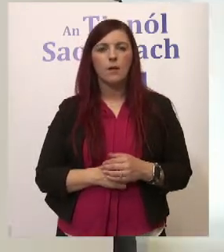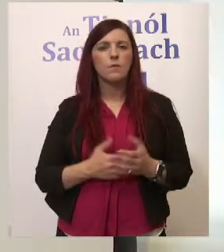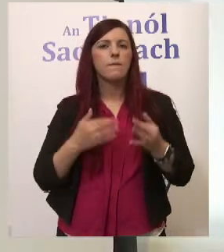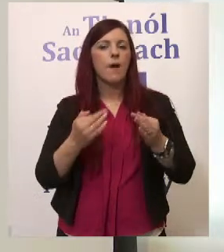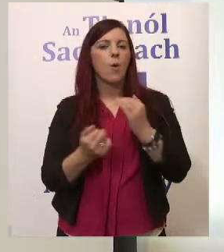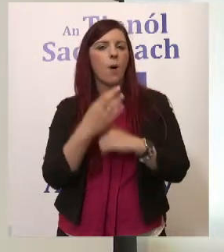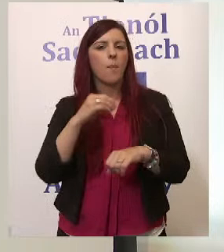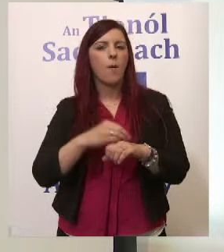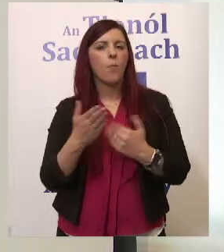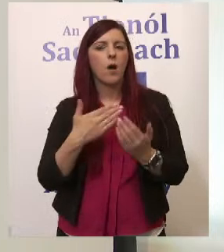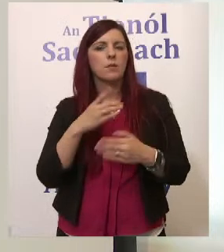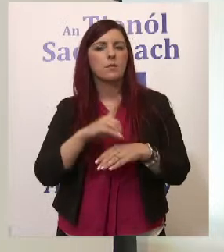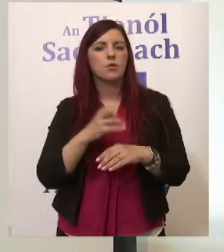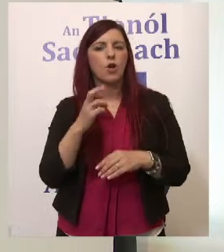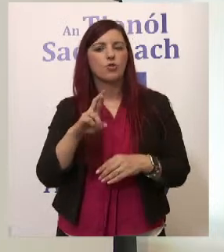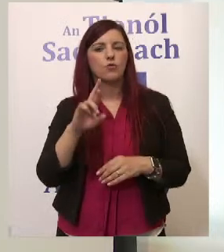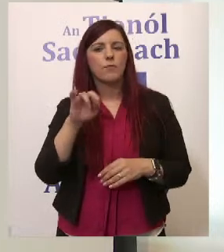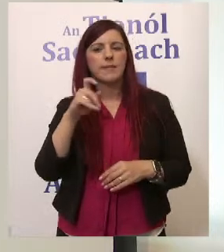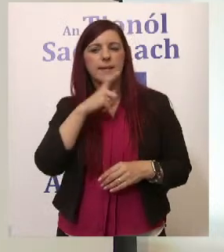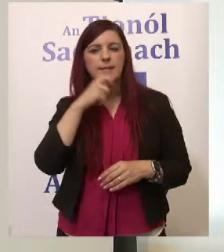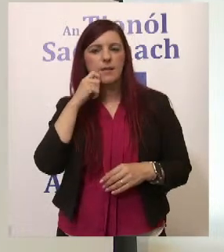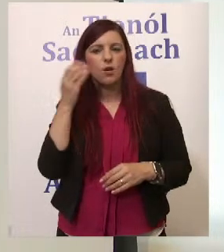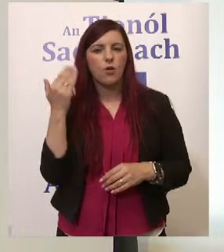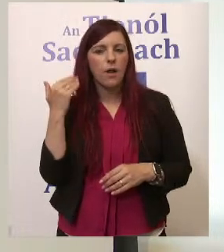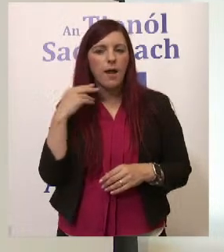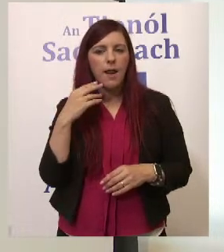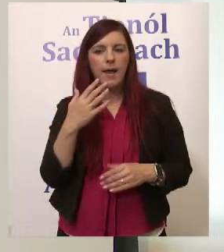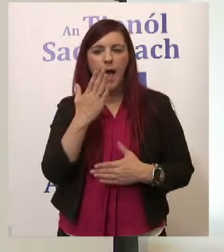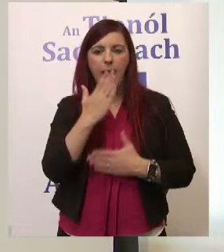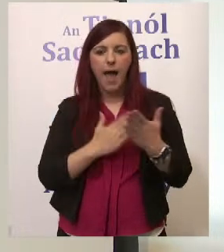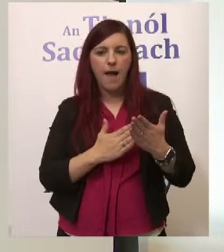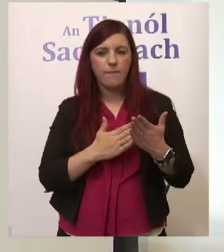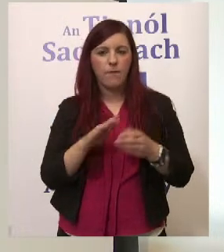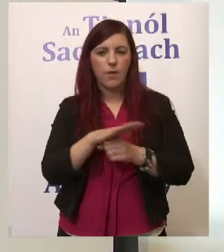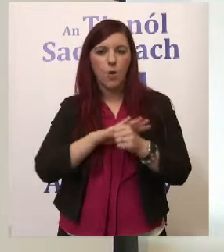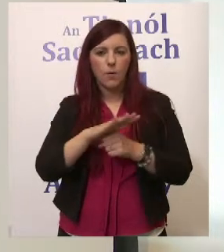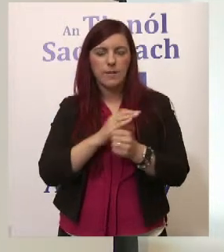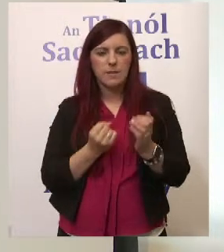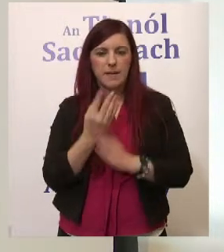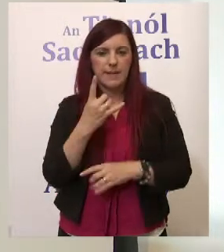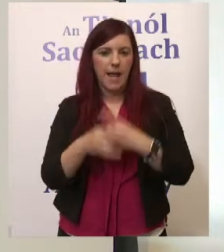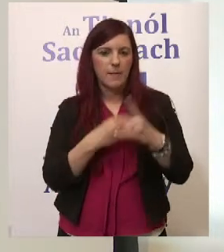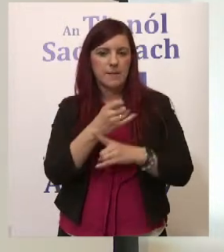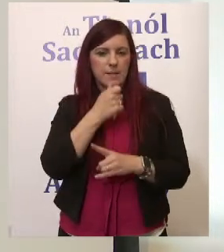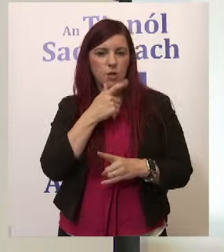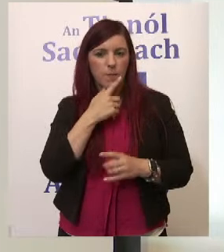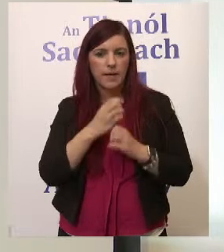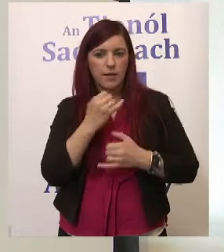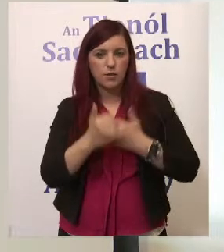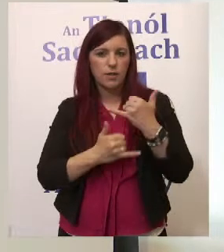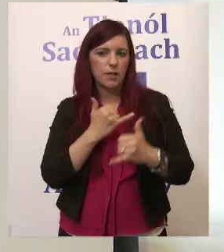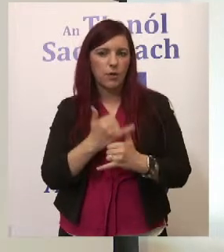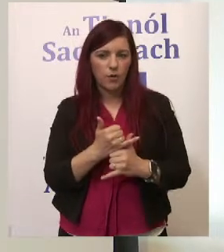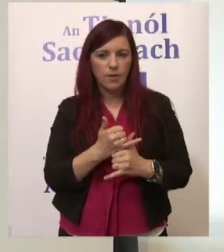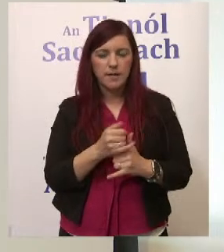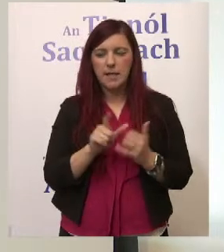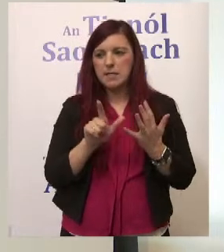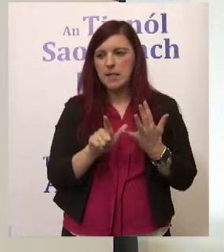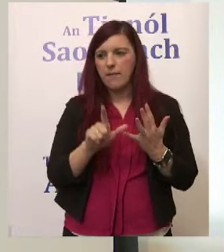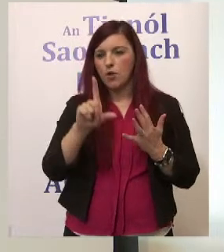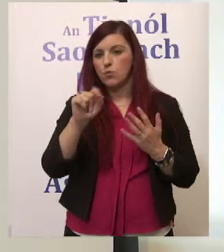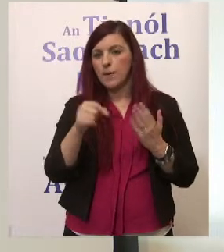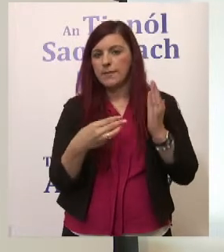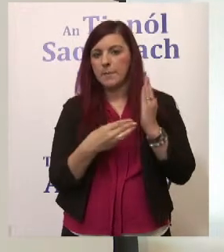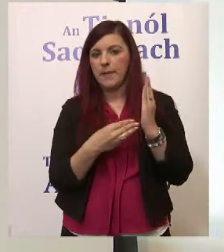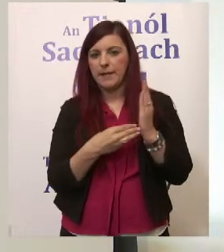on, half of all local government spending happens in Dublin each year. It's about 2.3 billion. 720 million of that